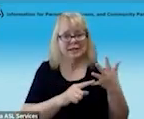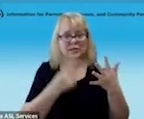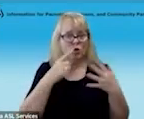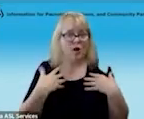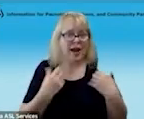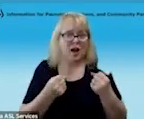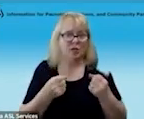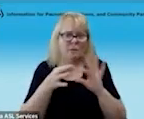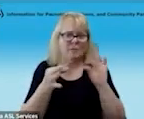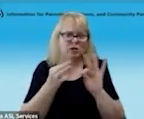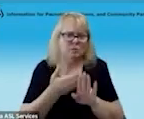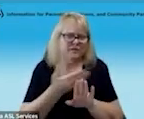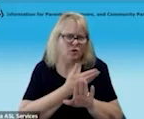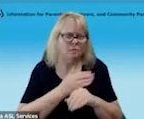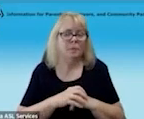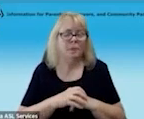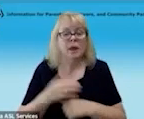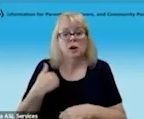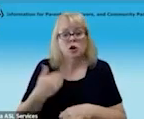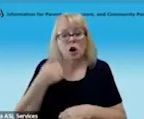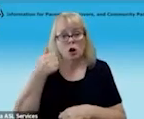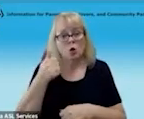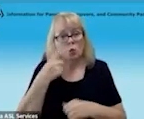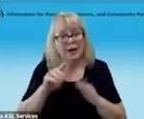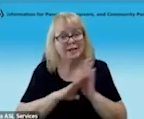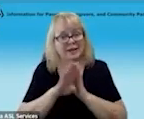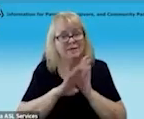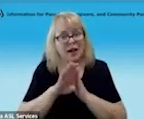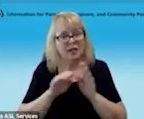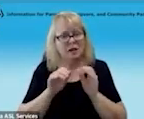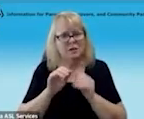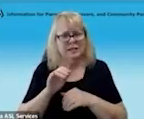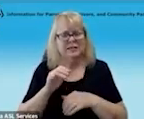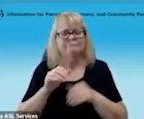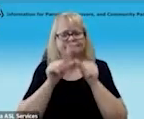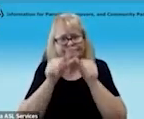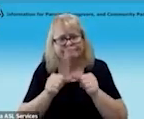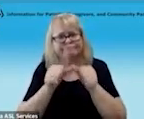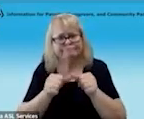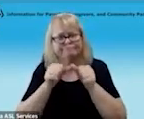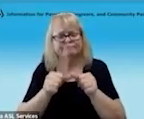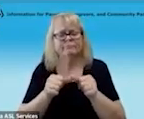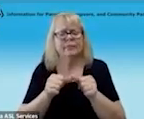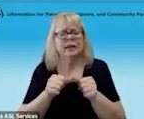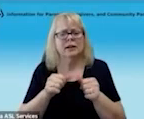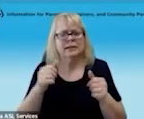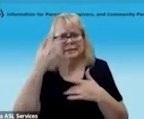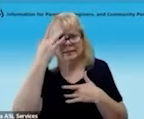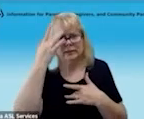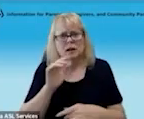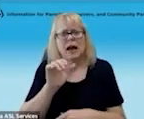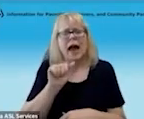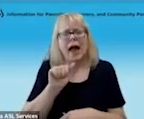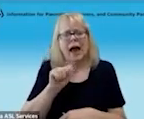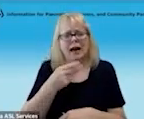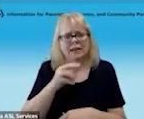COVID-19 at younger ages. In addition to the social determinants of health, which I mentioned previously,